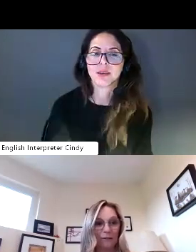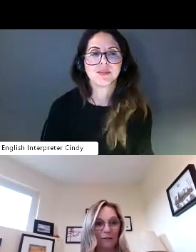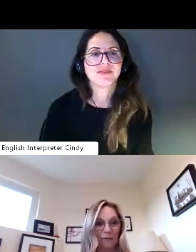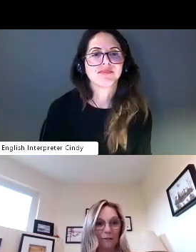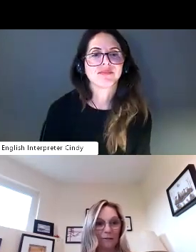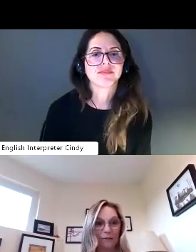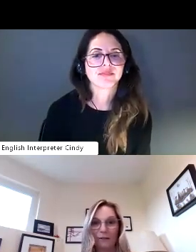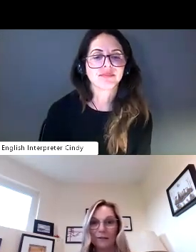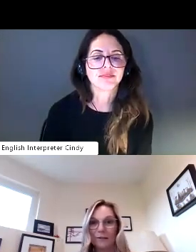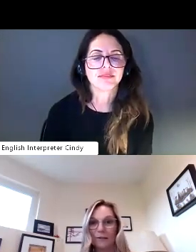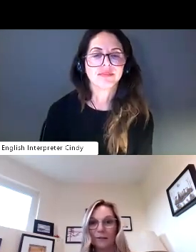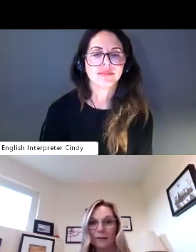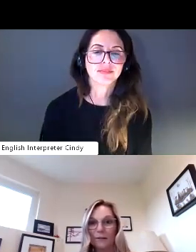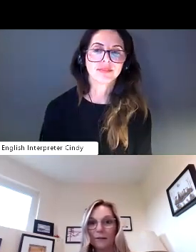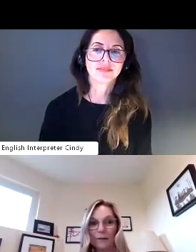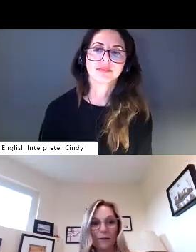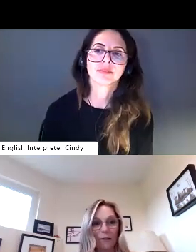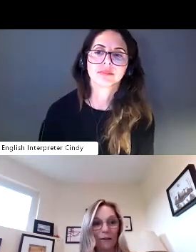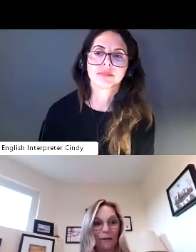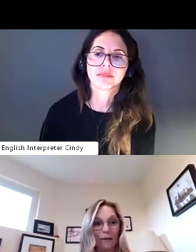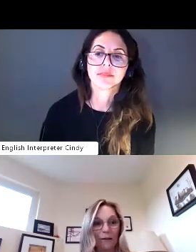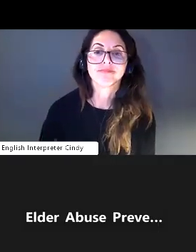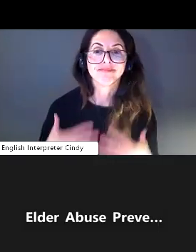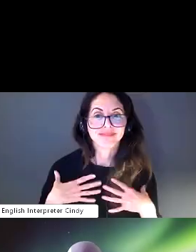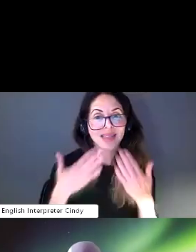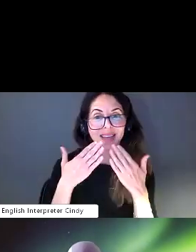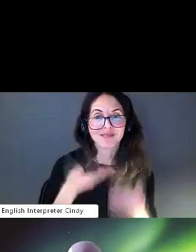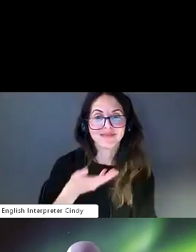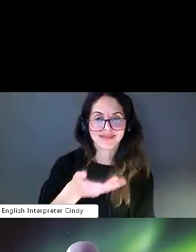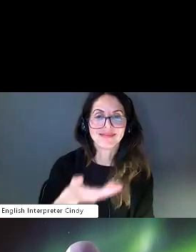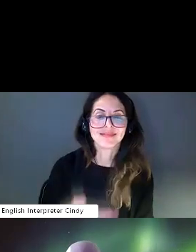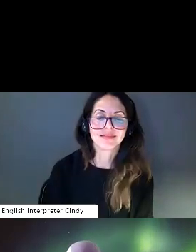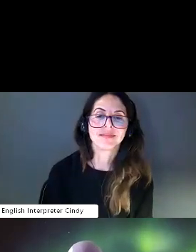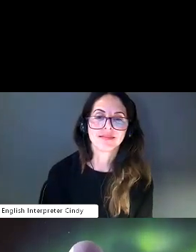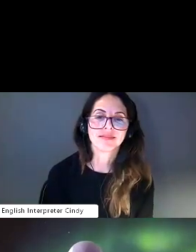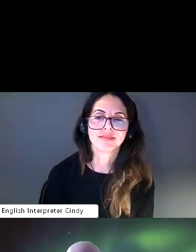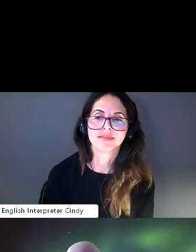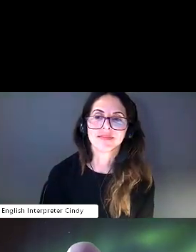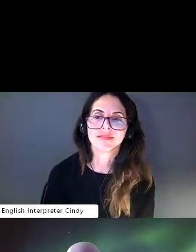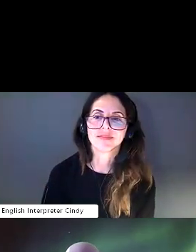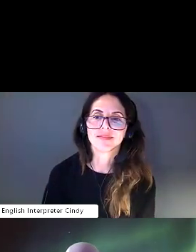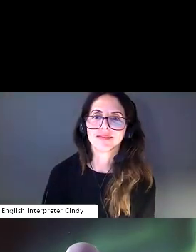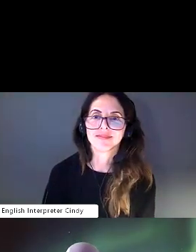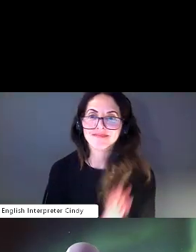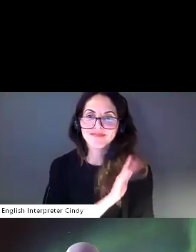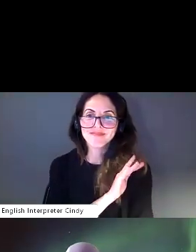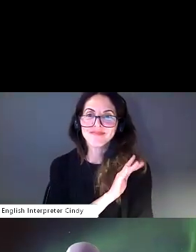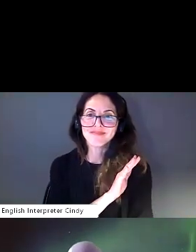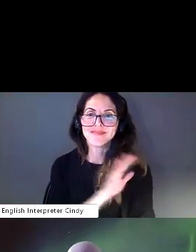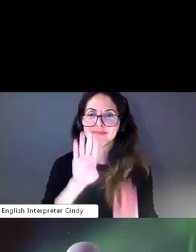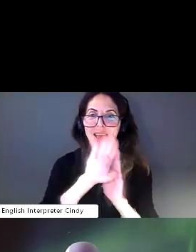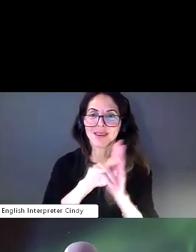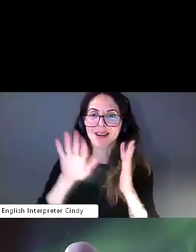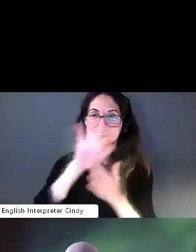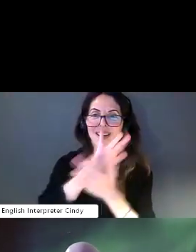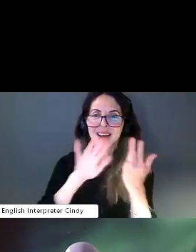Oh, thank you so much for having me. And I could see the cool background I have there. I didn't set it up,